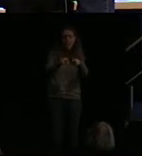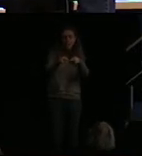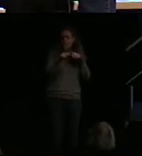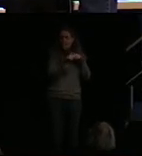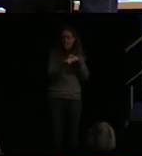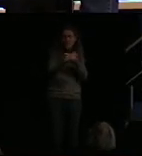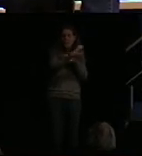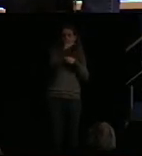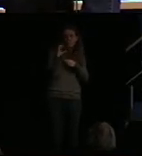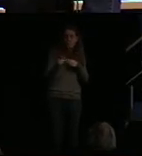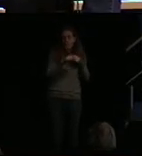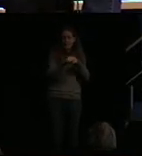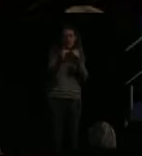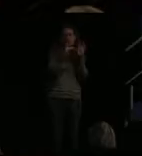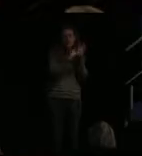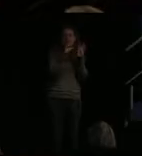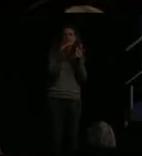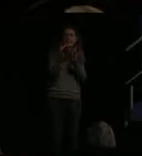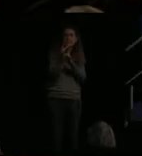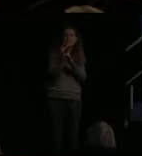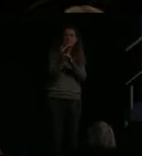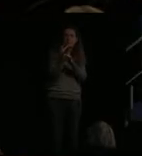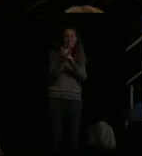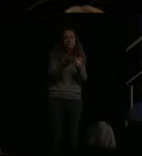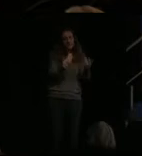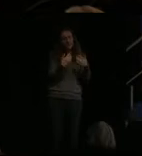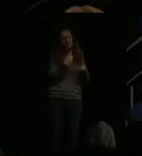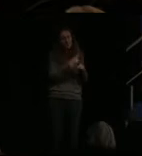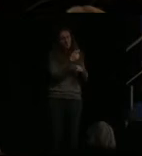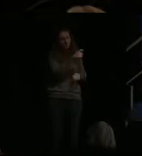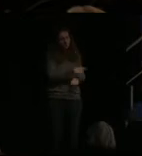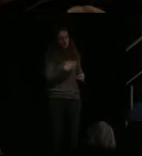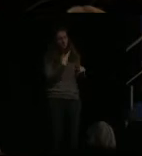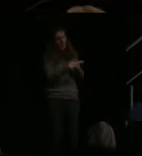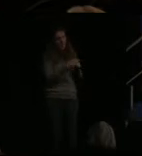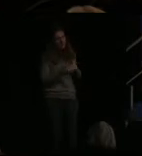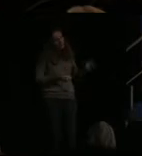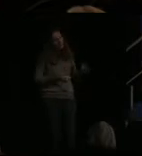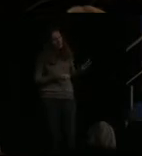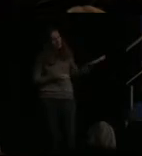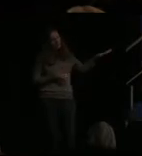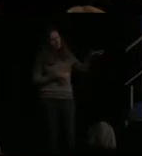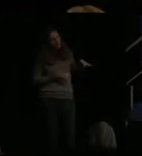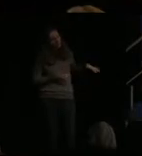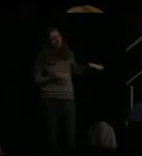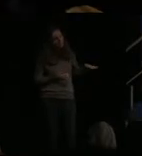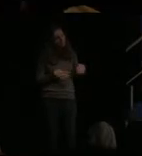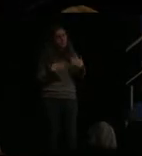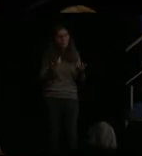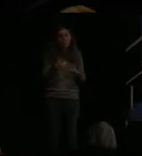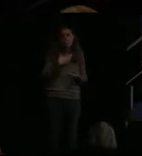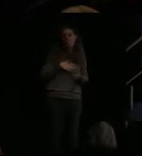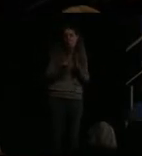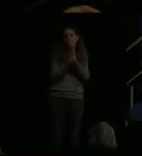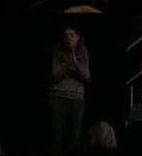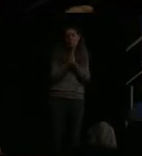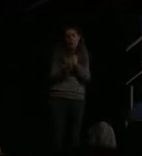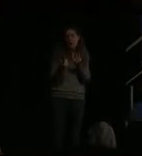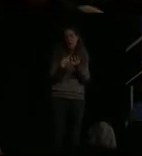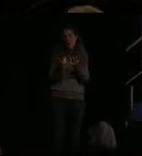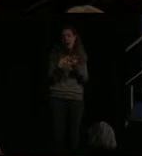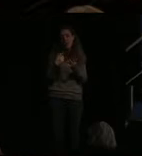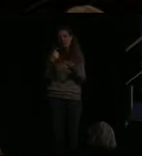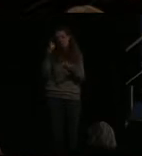following Christ, following Jesus, come and speak to somebody at the end to my left. Or if you just want prayer over another,